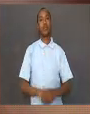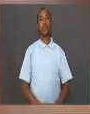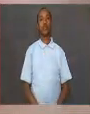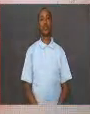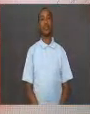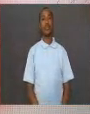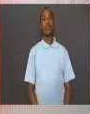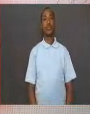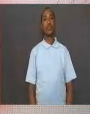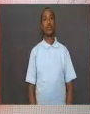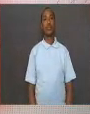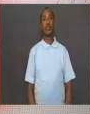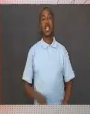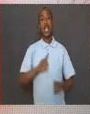law.